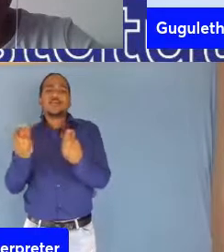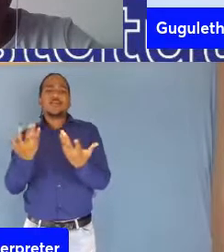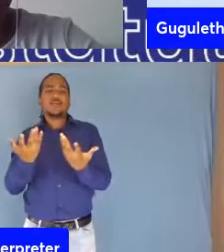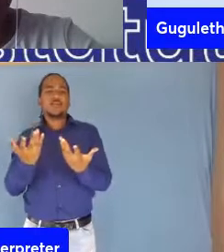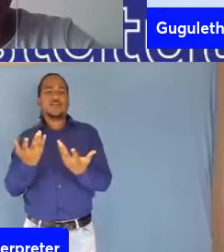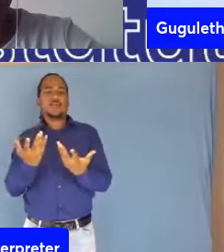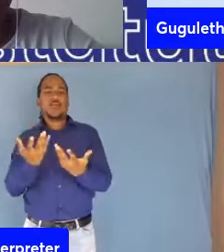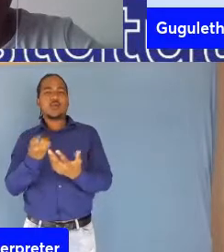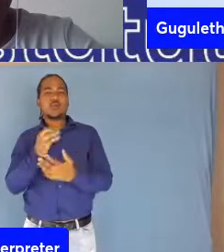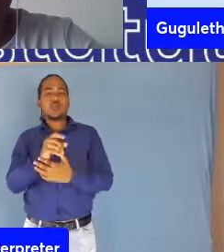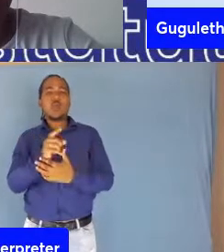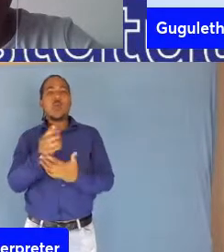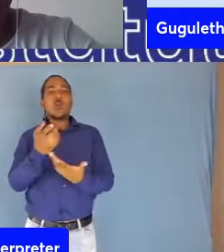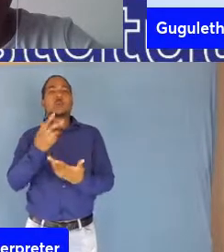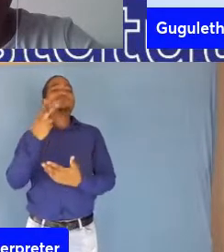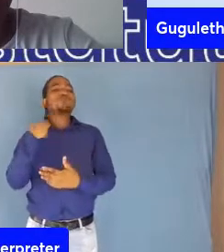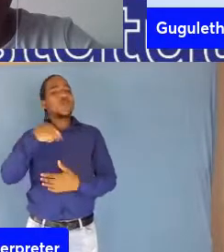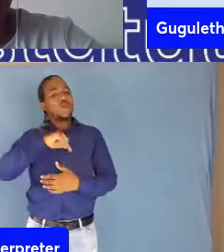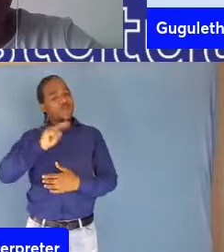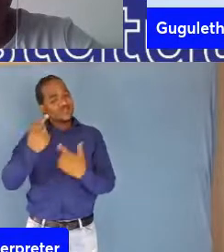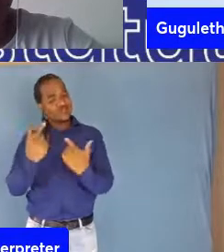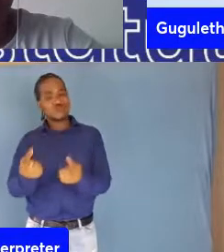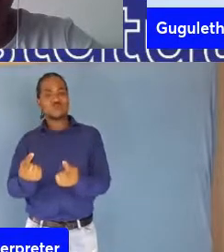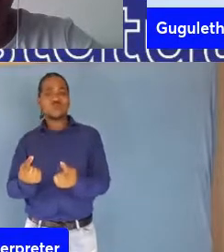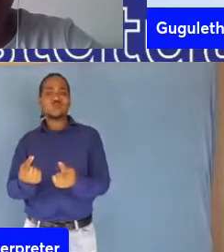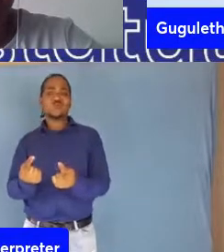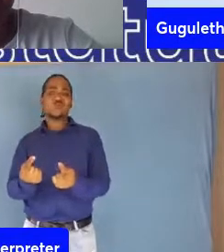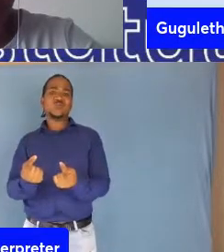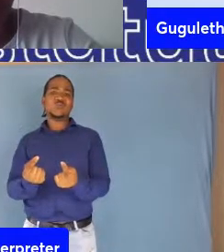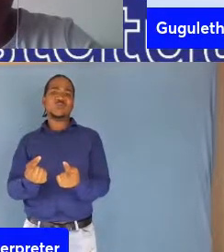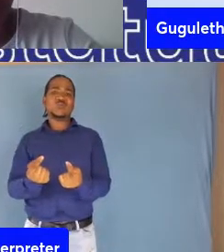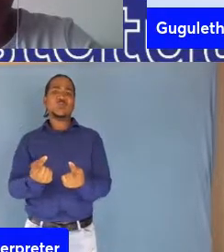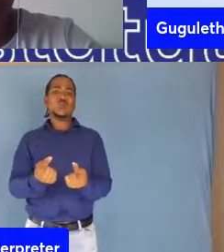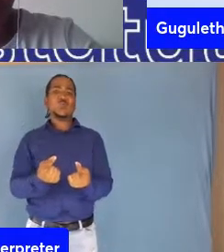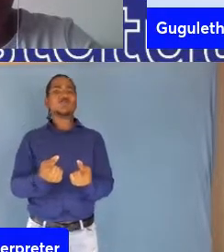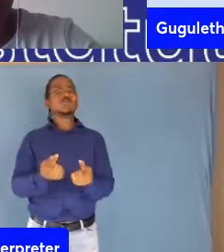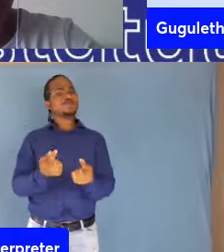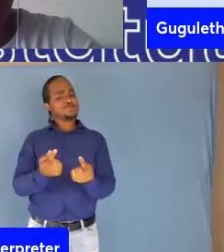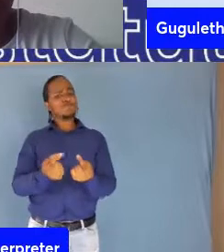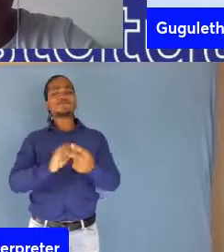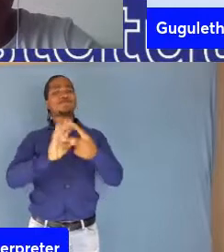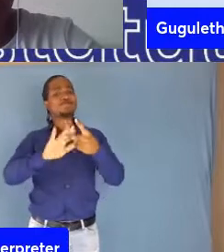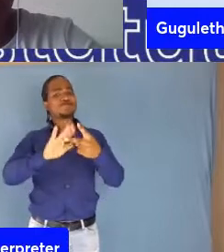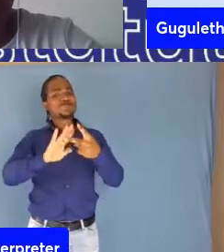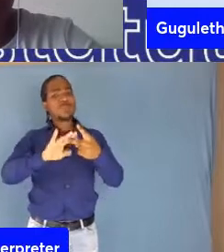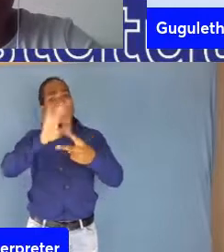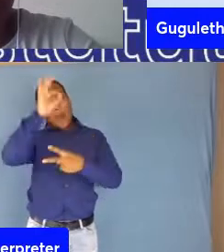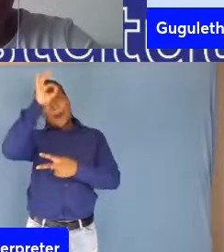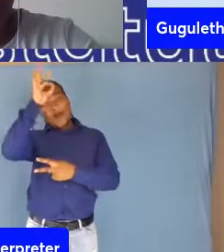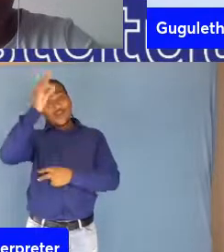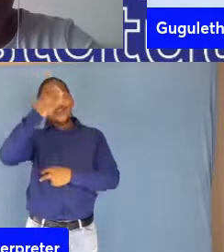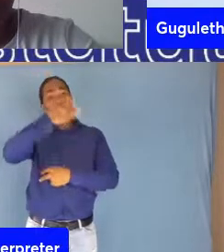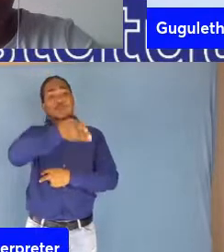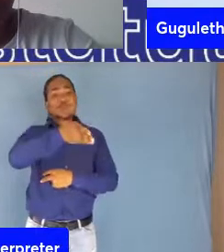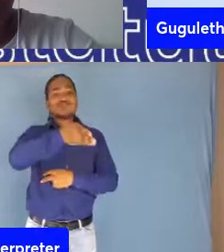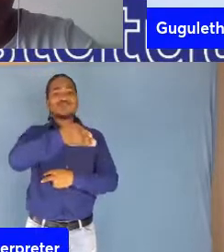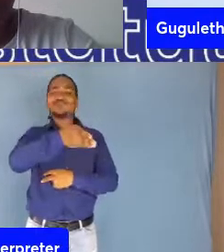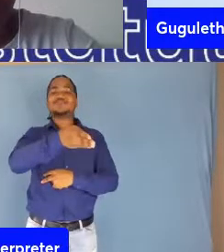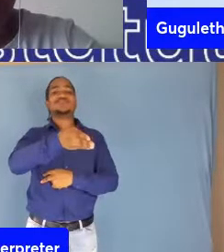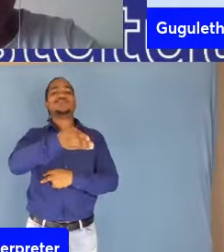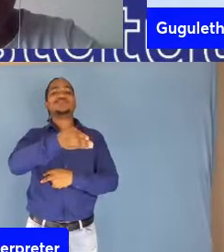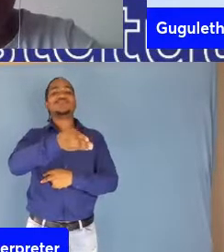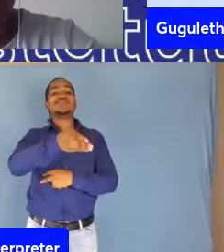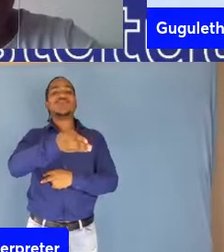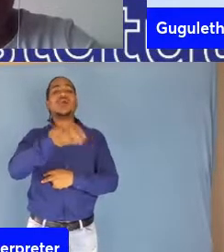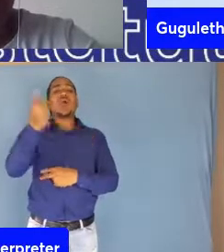unfortunately, we've got to do that. Like, and we also the police are not there to do intando